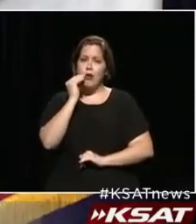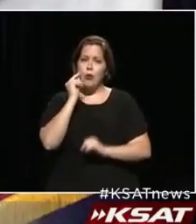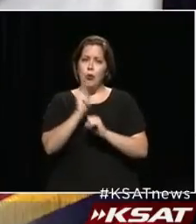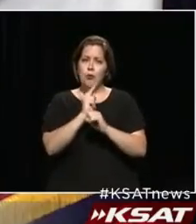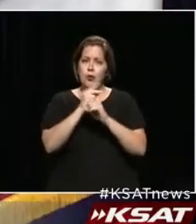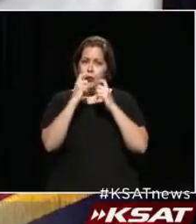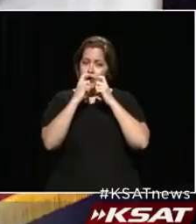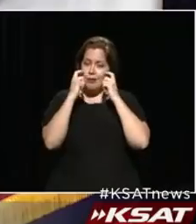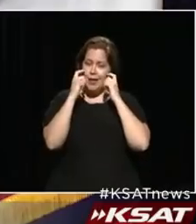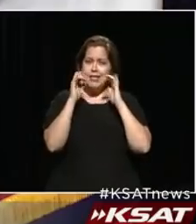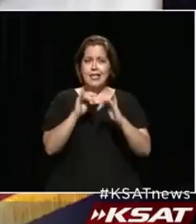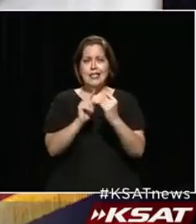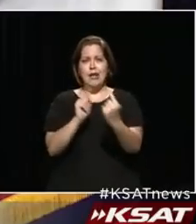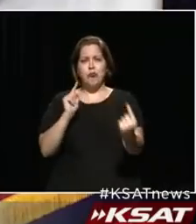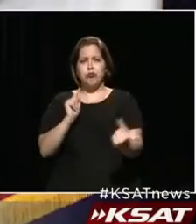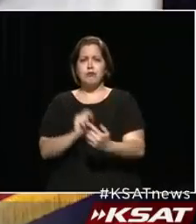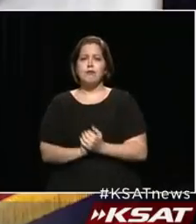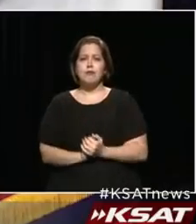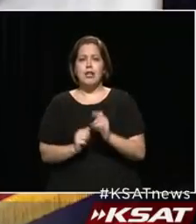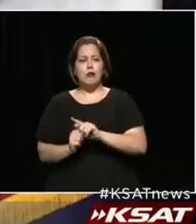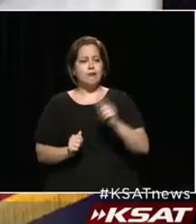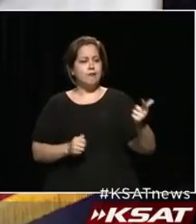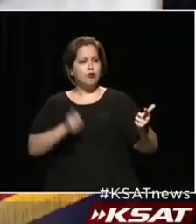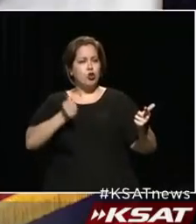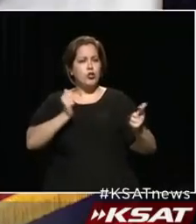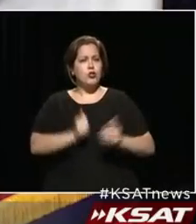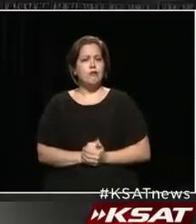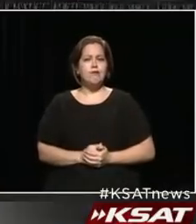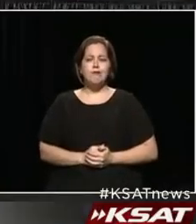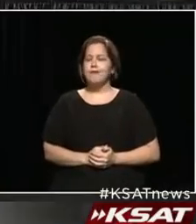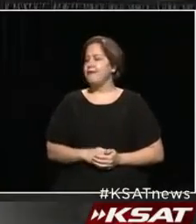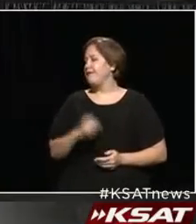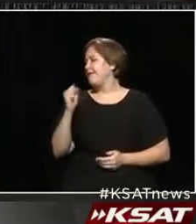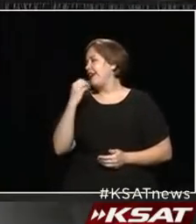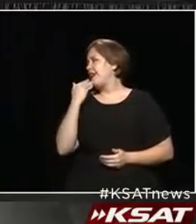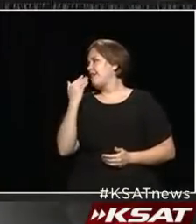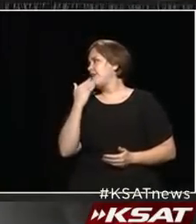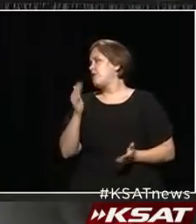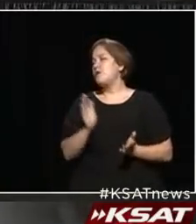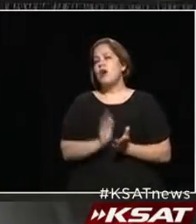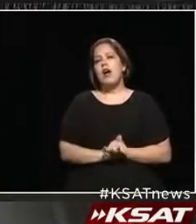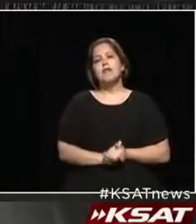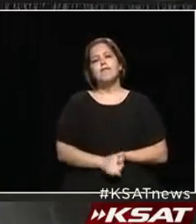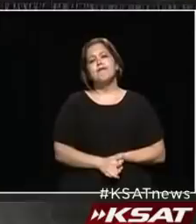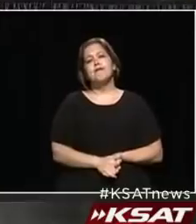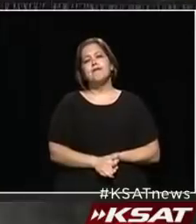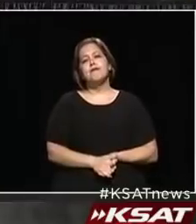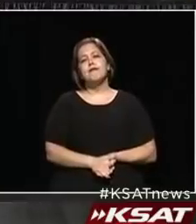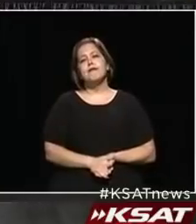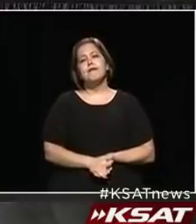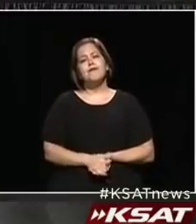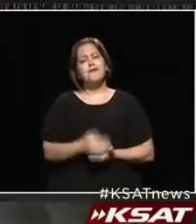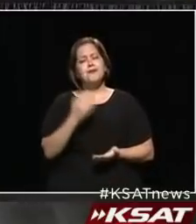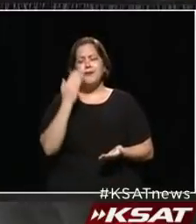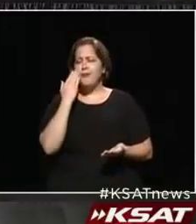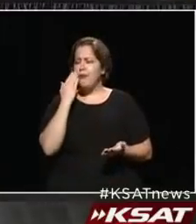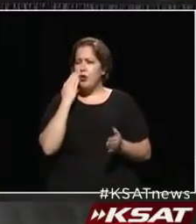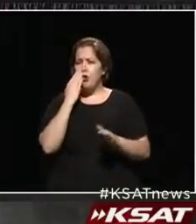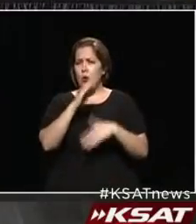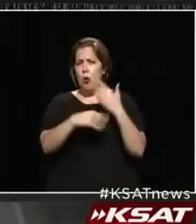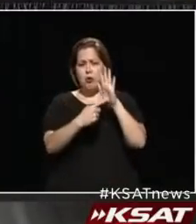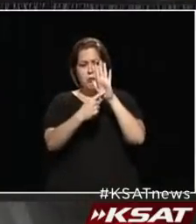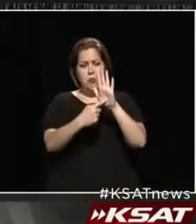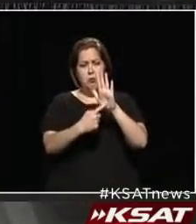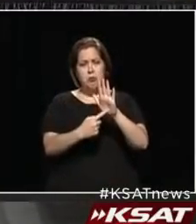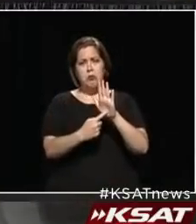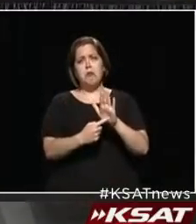mask and maintain physical distancing. Let me move it over to Judge Wolf. Yeah, thanks. Thanks, Mayor. You know, all the indications are